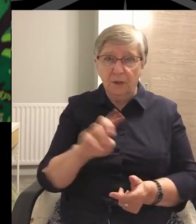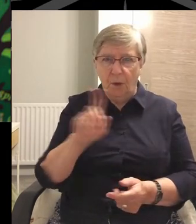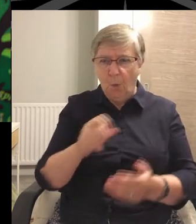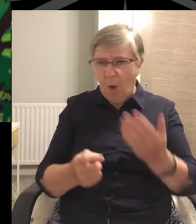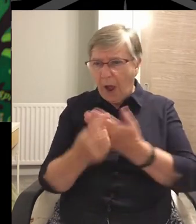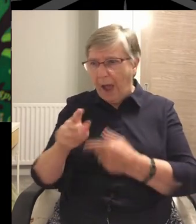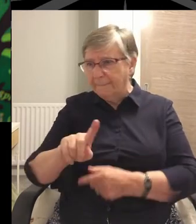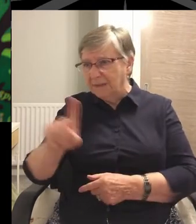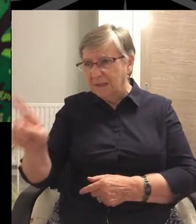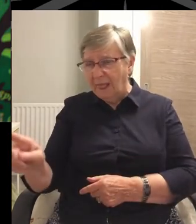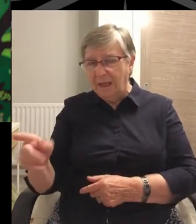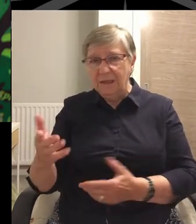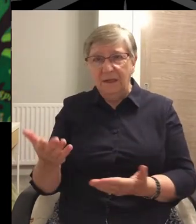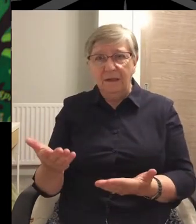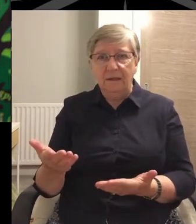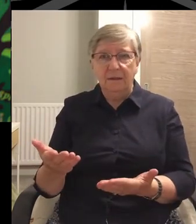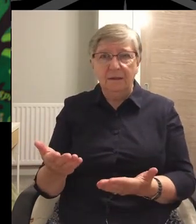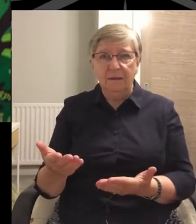what he's got in return.